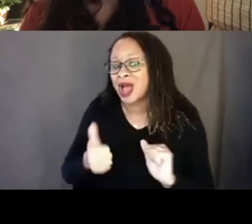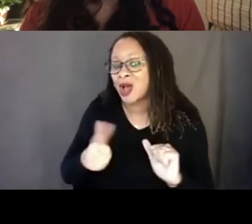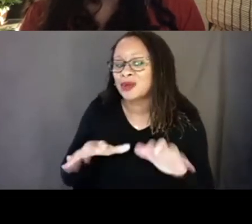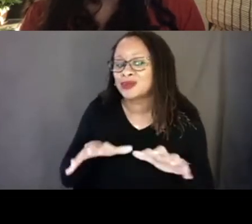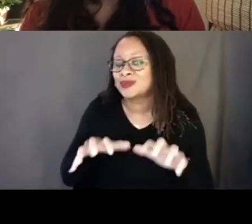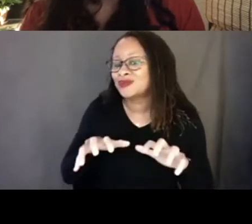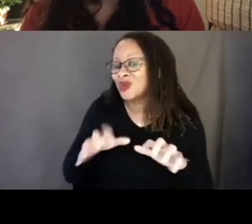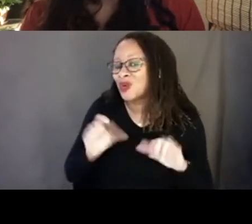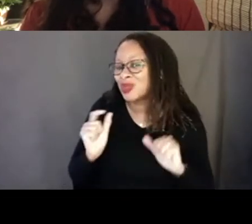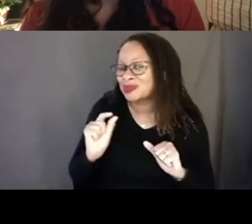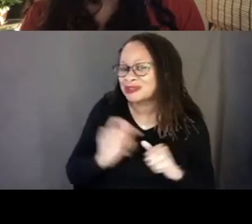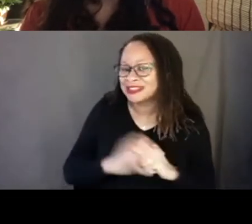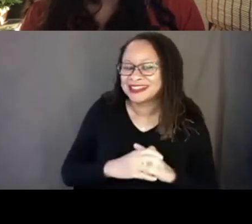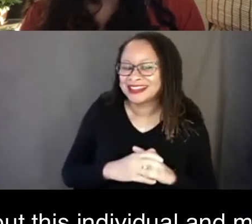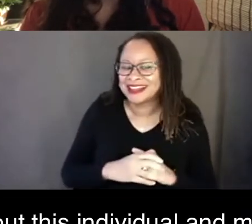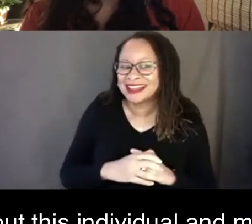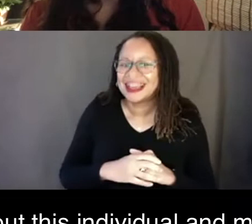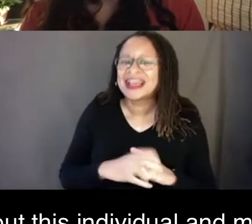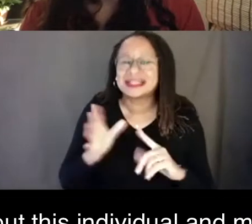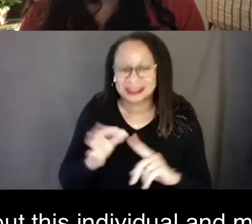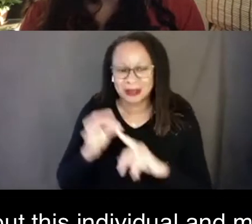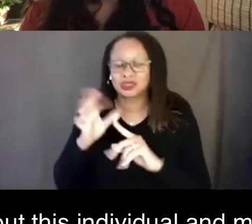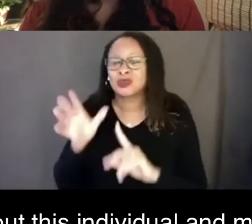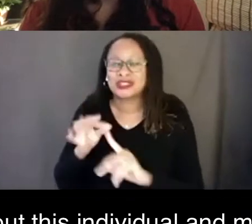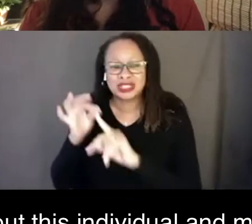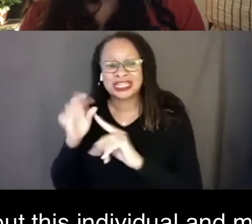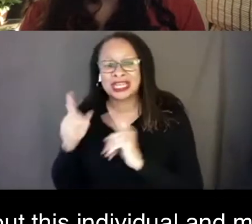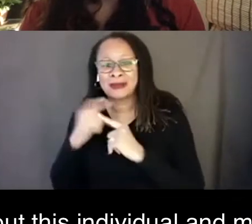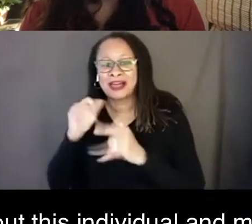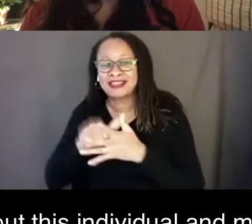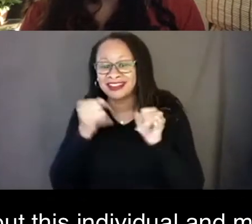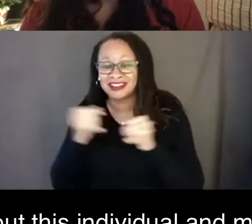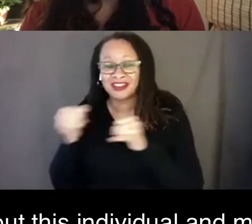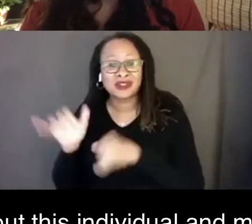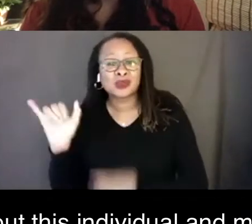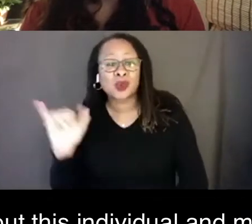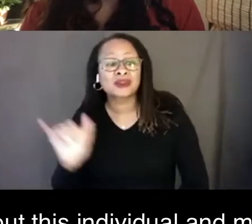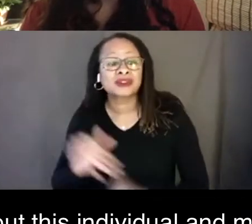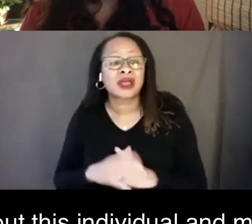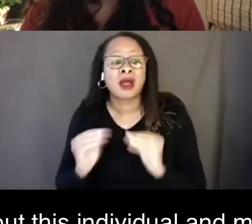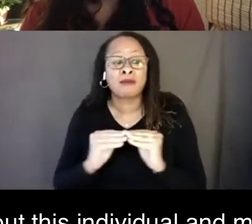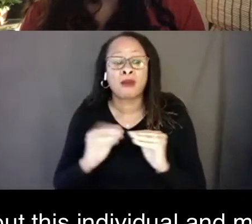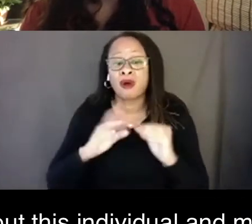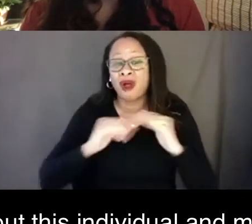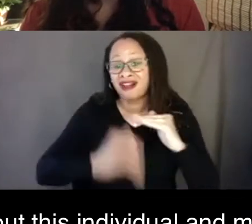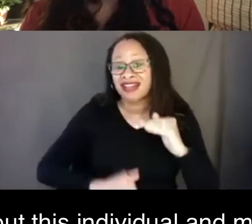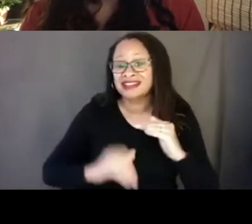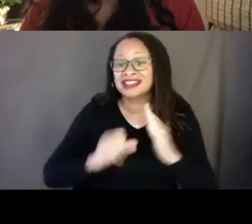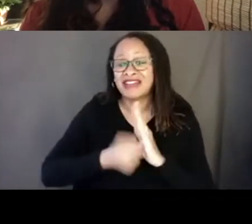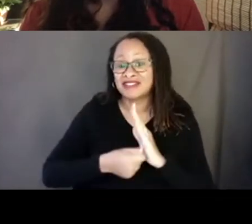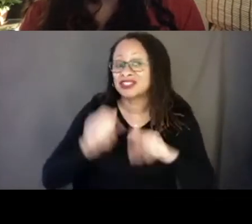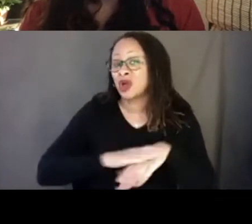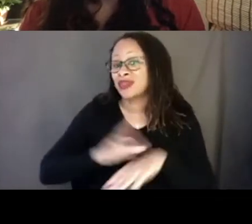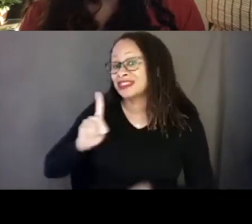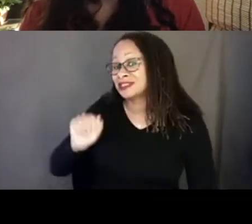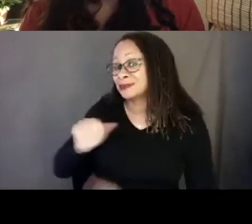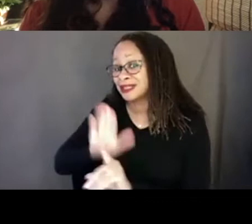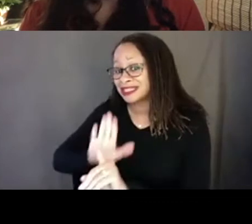created, you know, something special and unique about this individual, and more so, less so emphasis on it. And the one